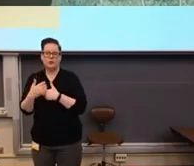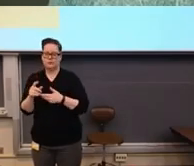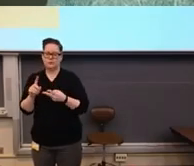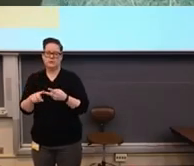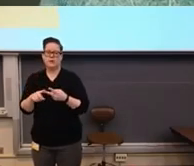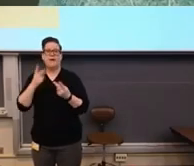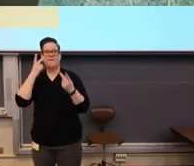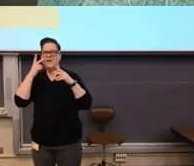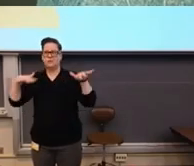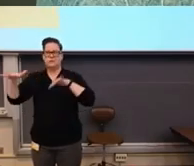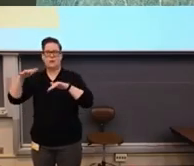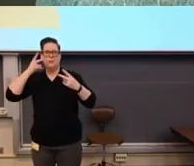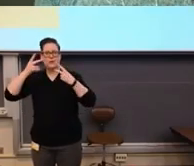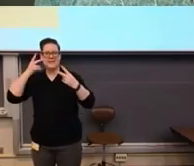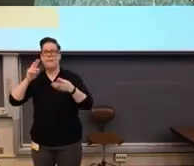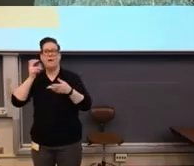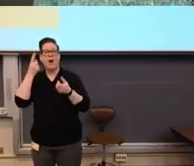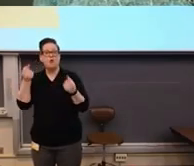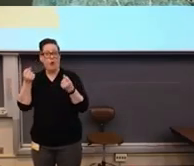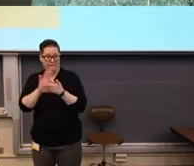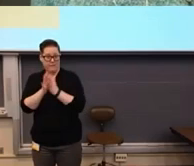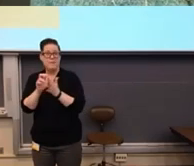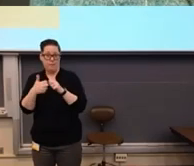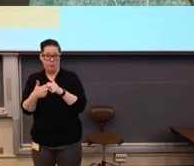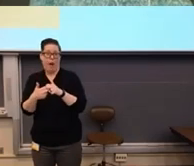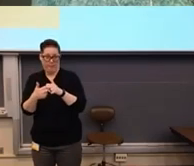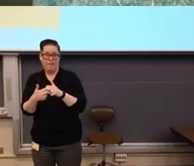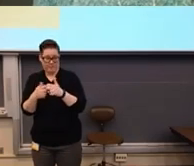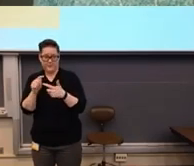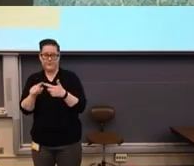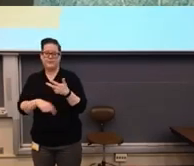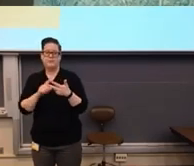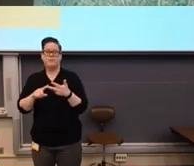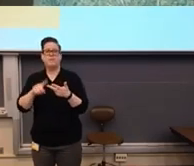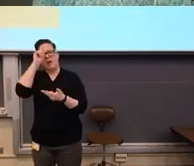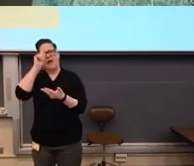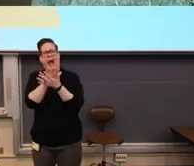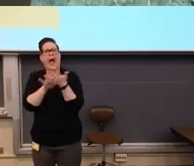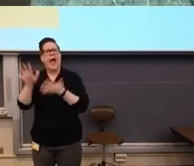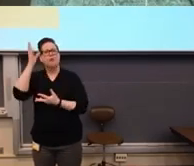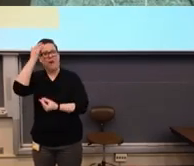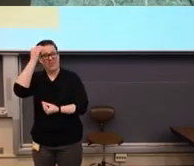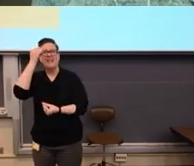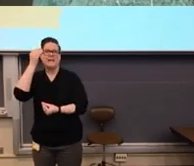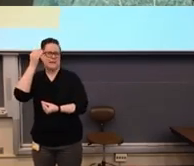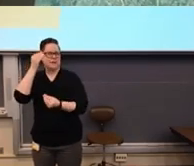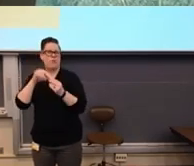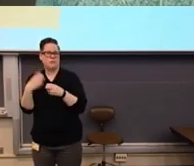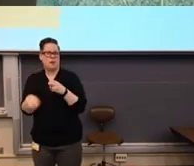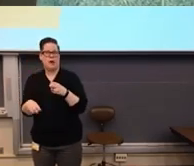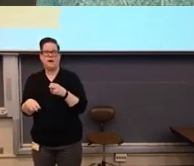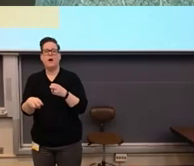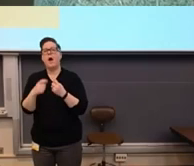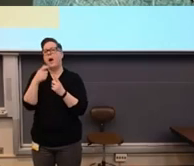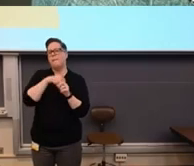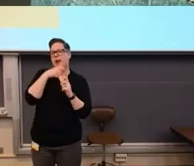spatial perception, which is why driving becomes an issue, in abstract thinking, right? How is a banana and an